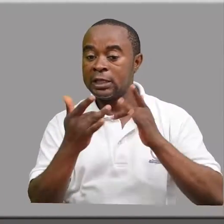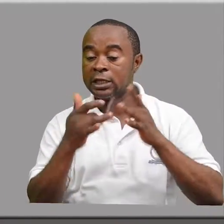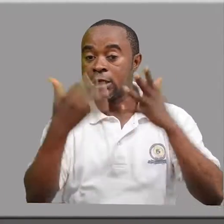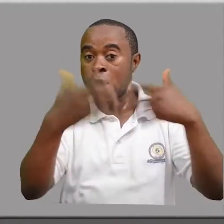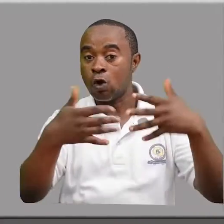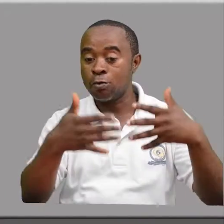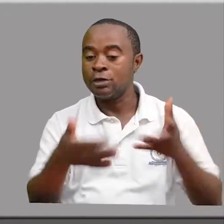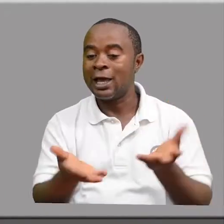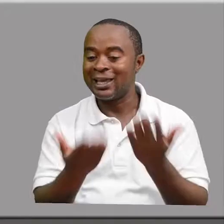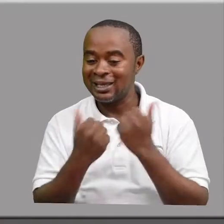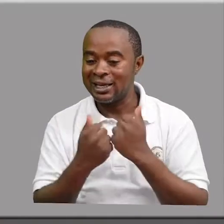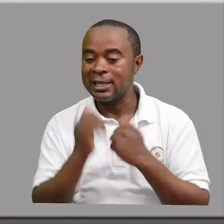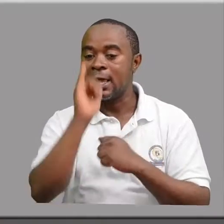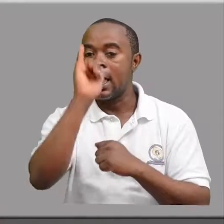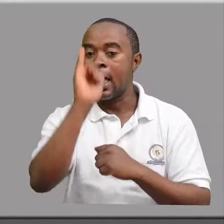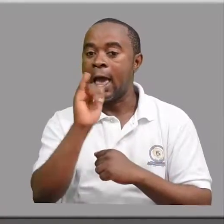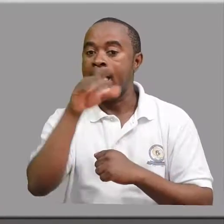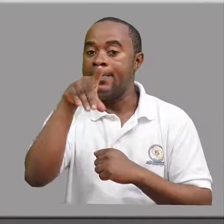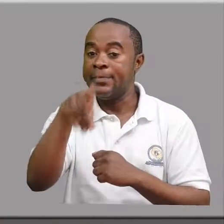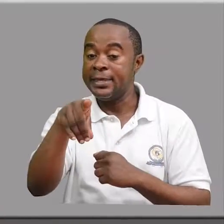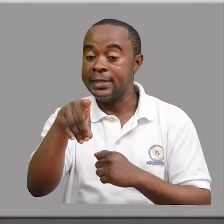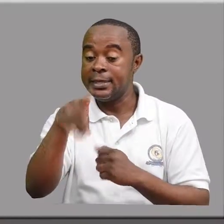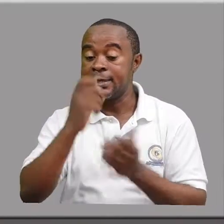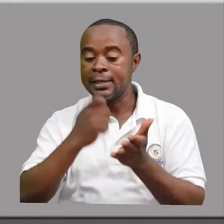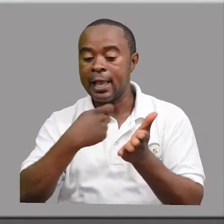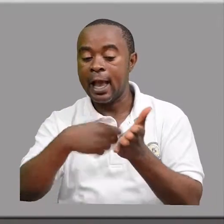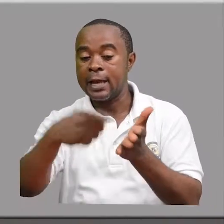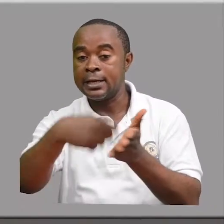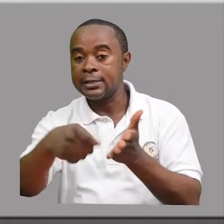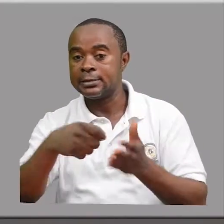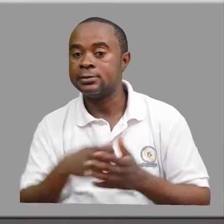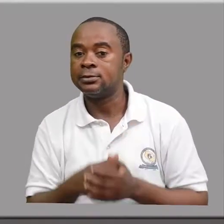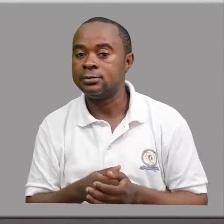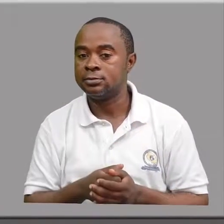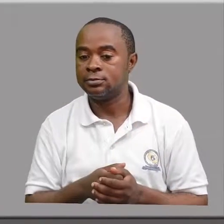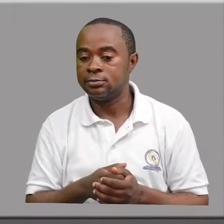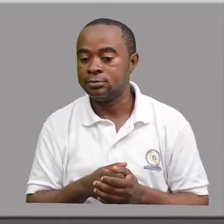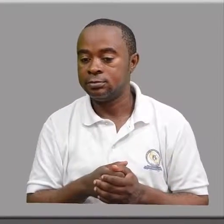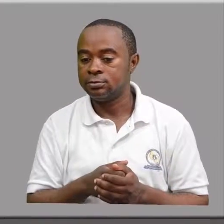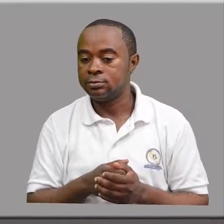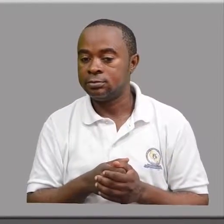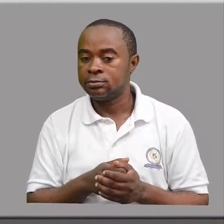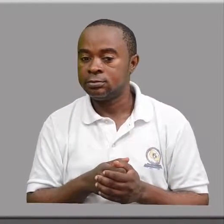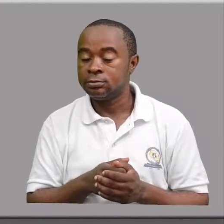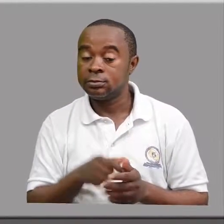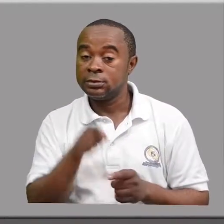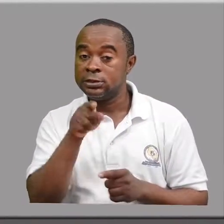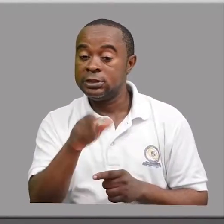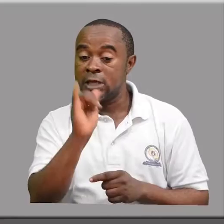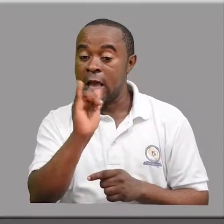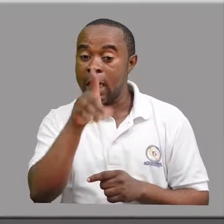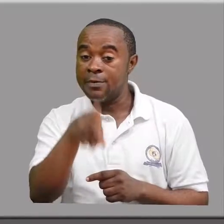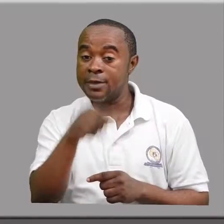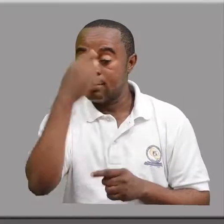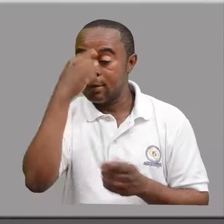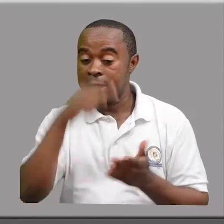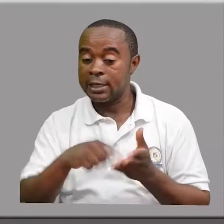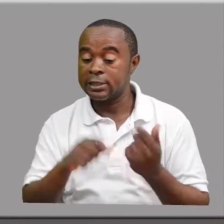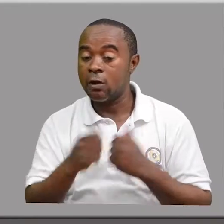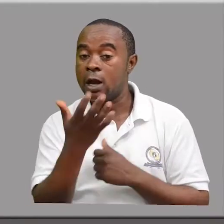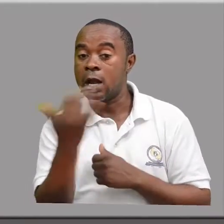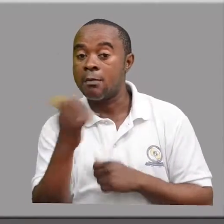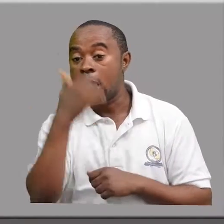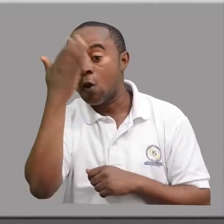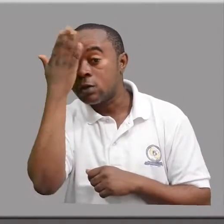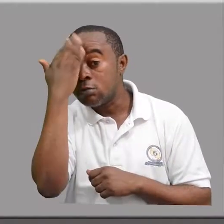need an IP address. IP address is the identification of the devices